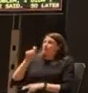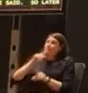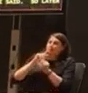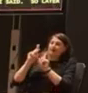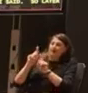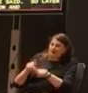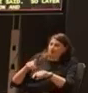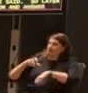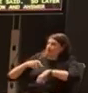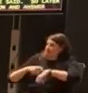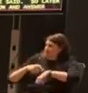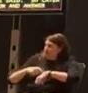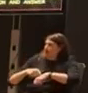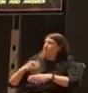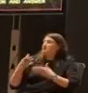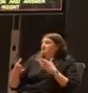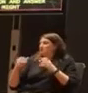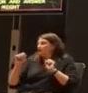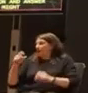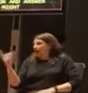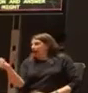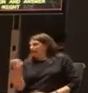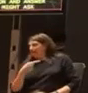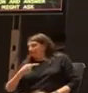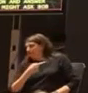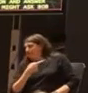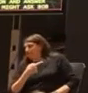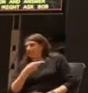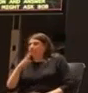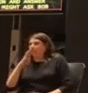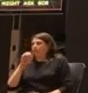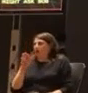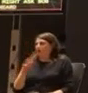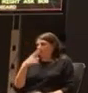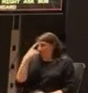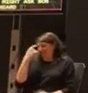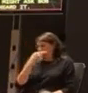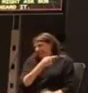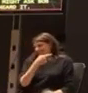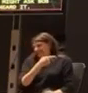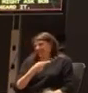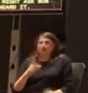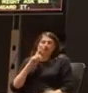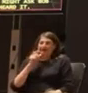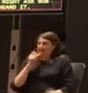you might ask Bob, because he heard him.